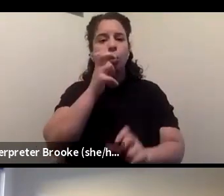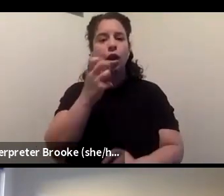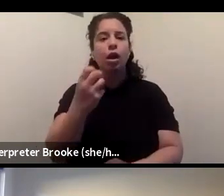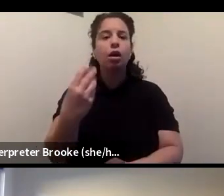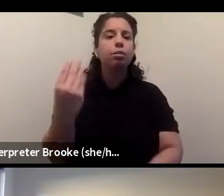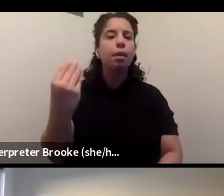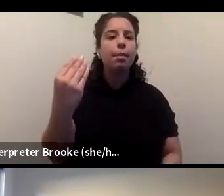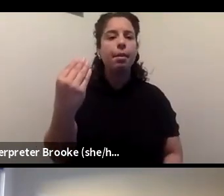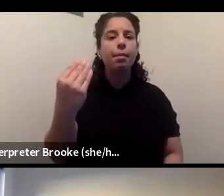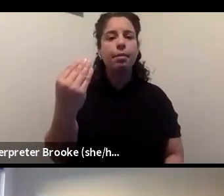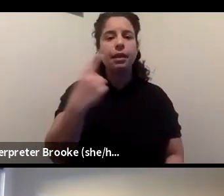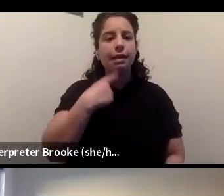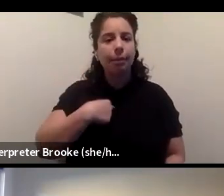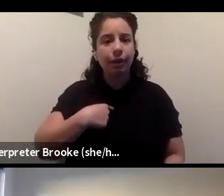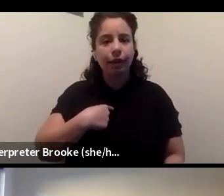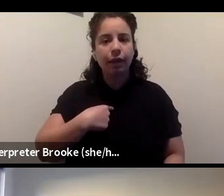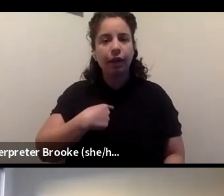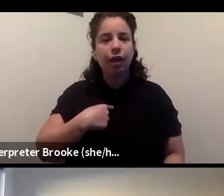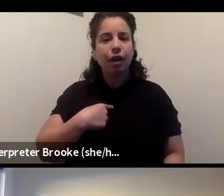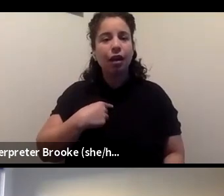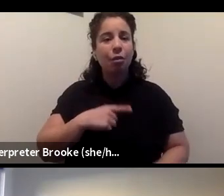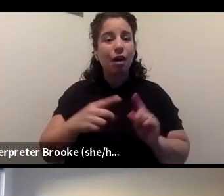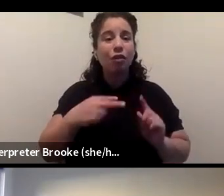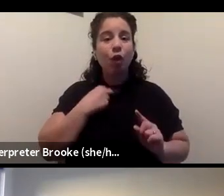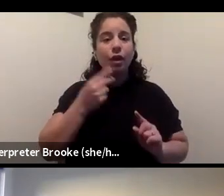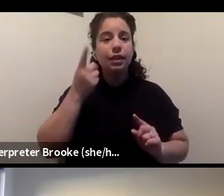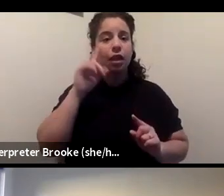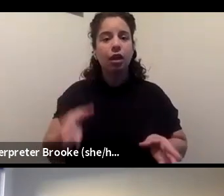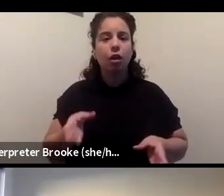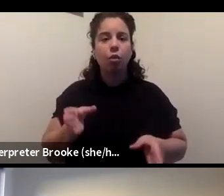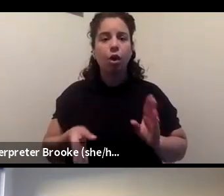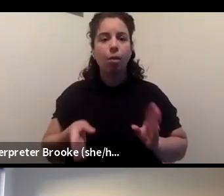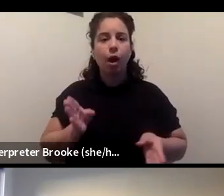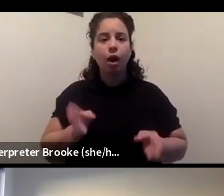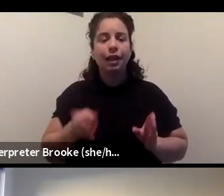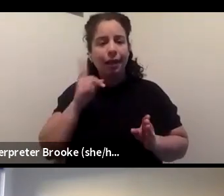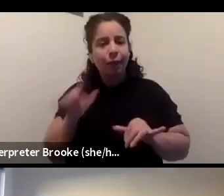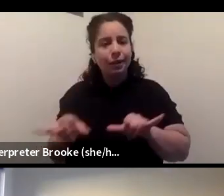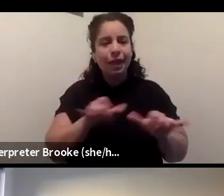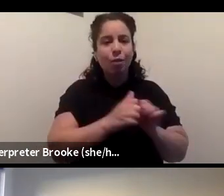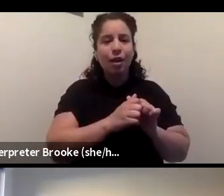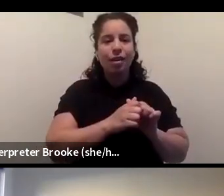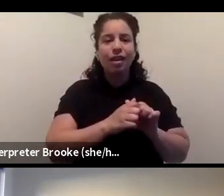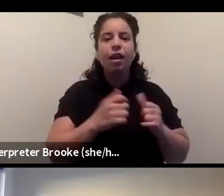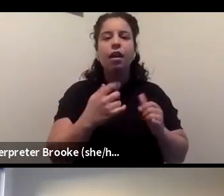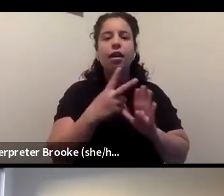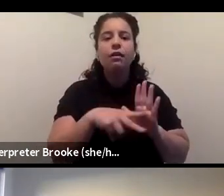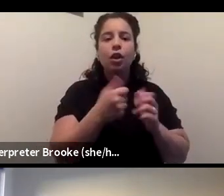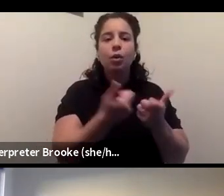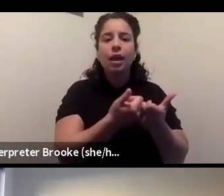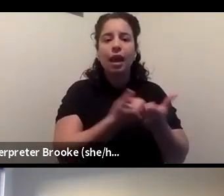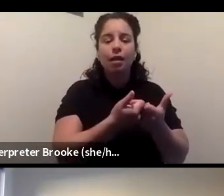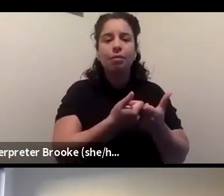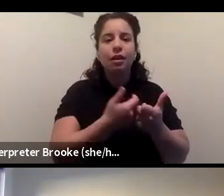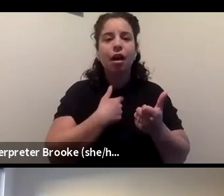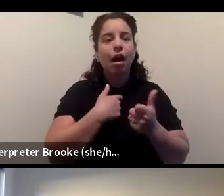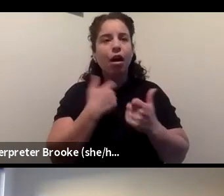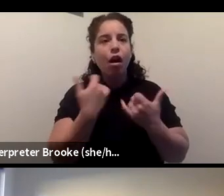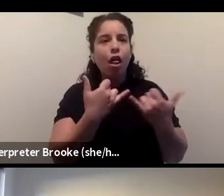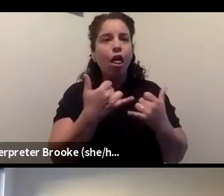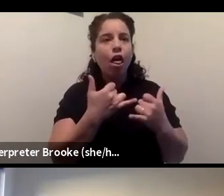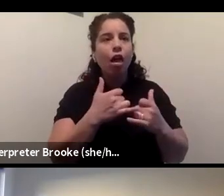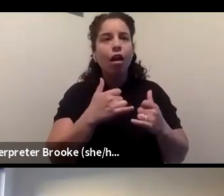on in chat. Just in a robotic voice, as if I was like a gamer and wanted to be multitasking and listening to chat